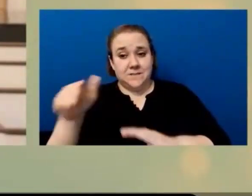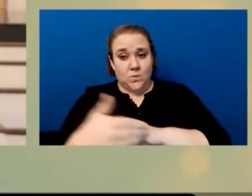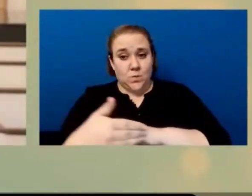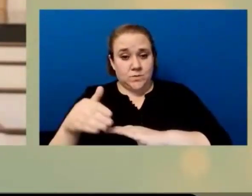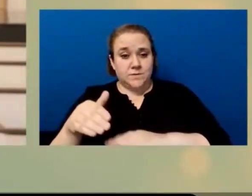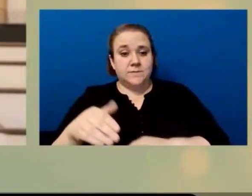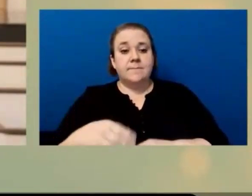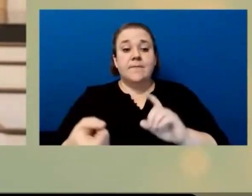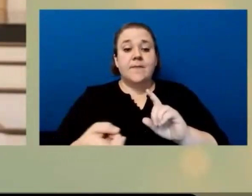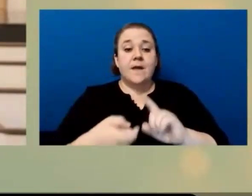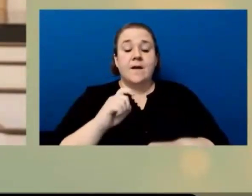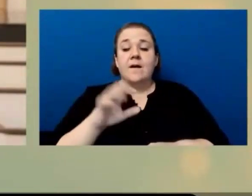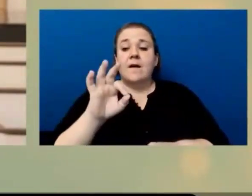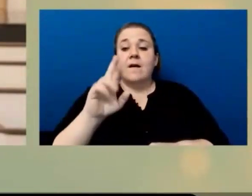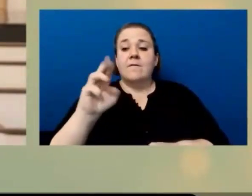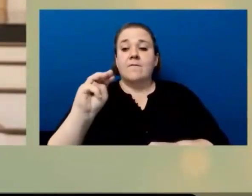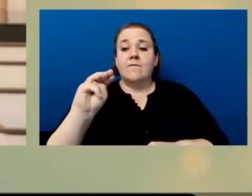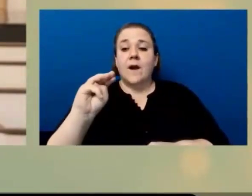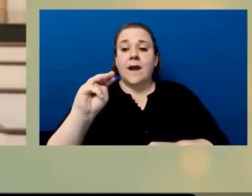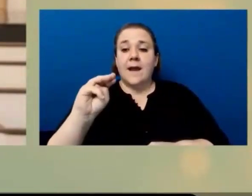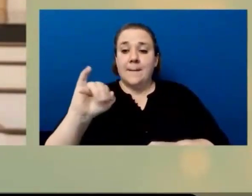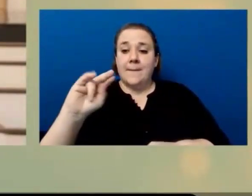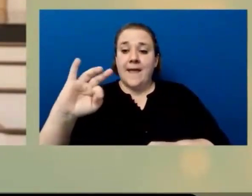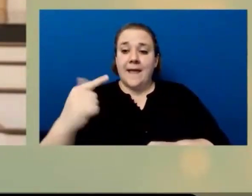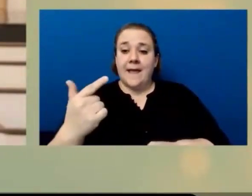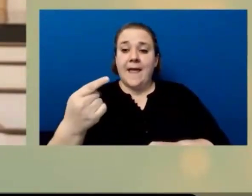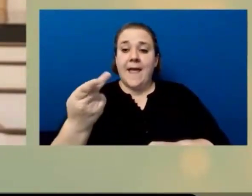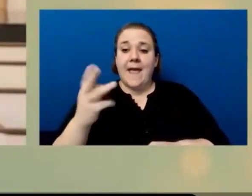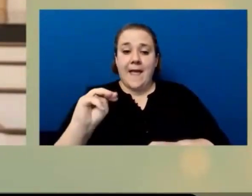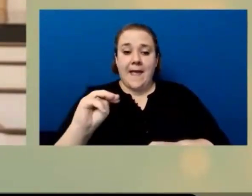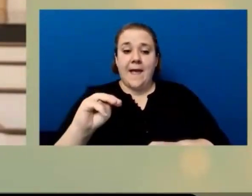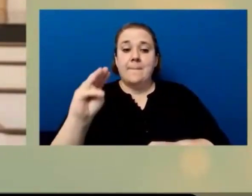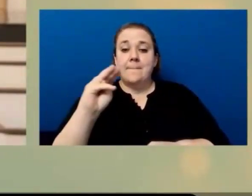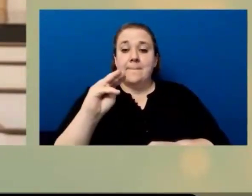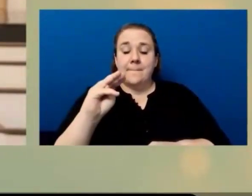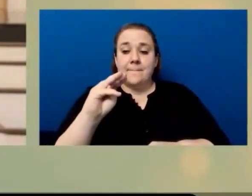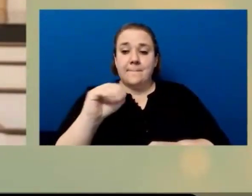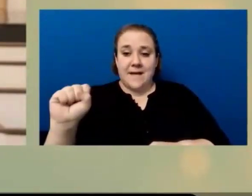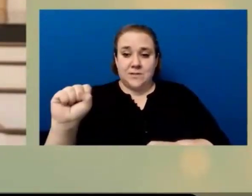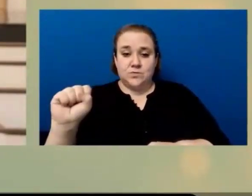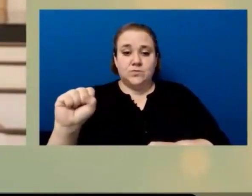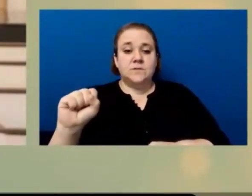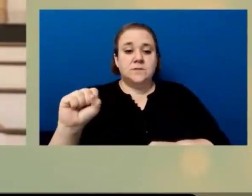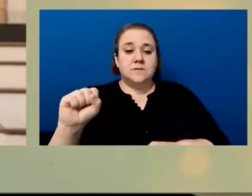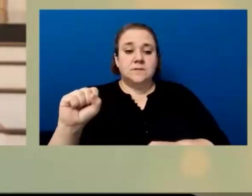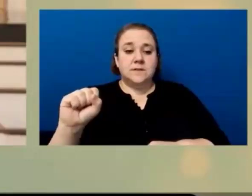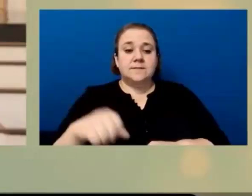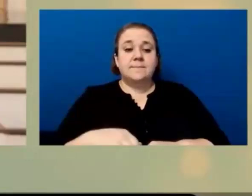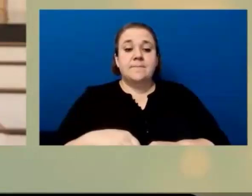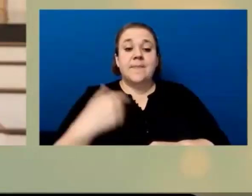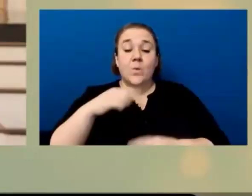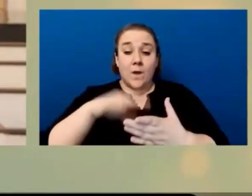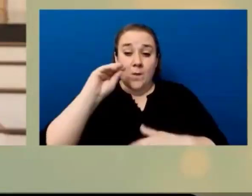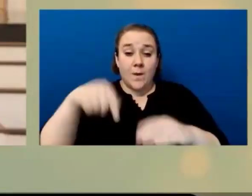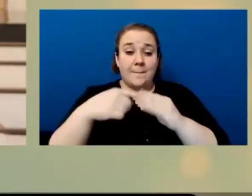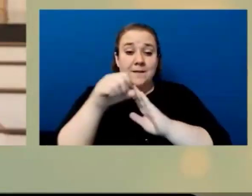United States East Coast, from Framingham, Massachusetts, in the Charles River watershed. We learn about